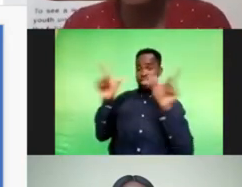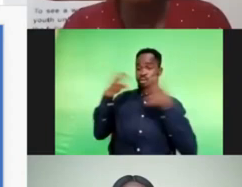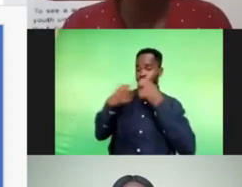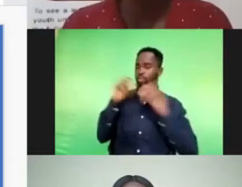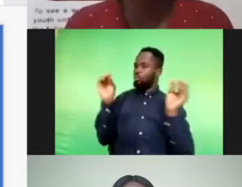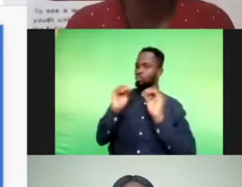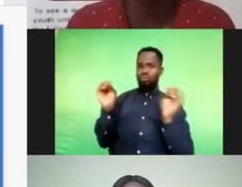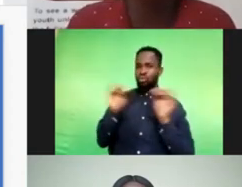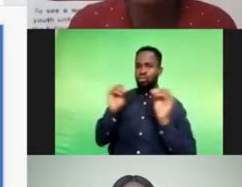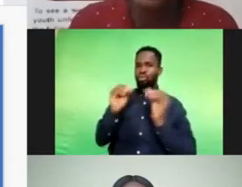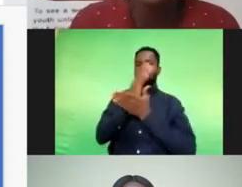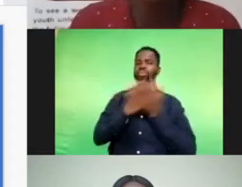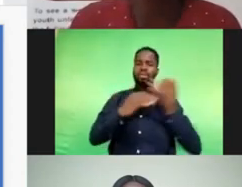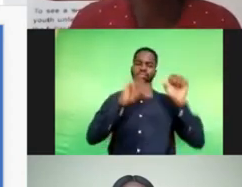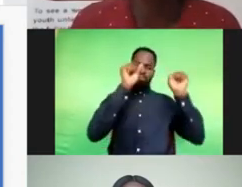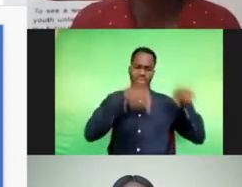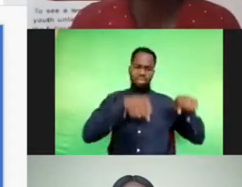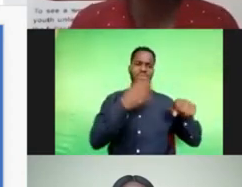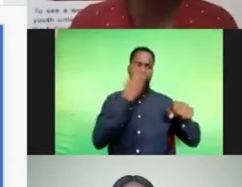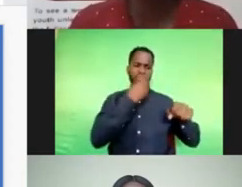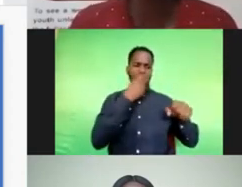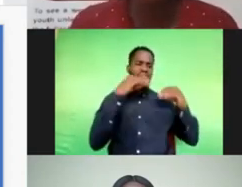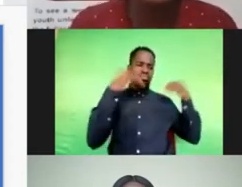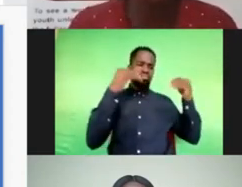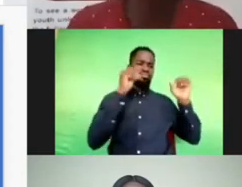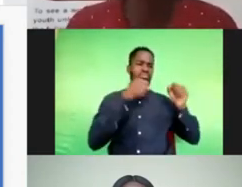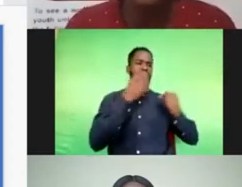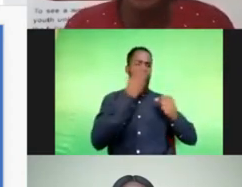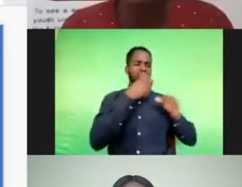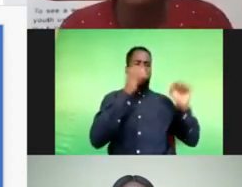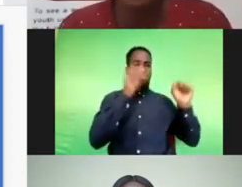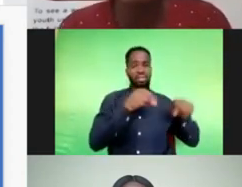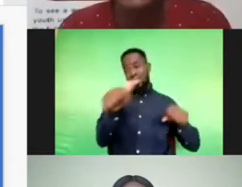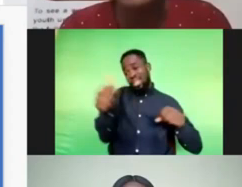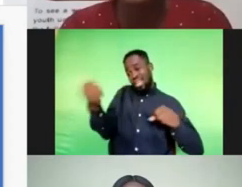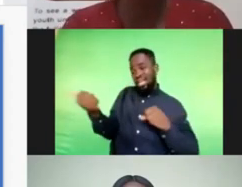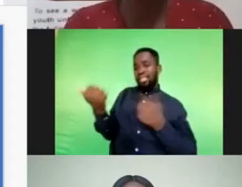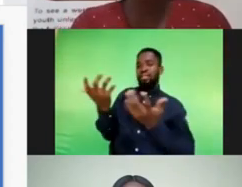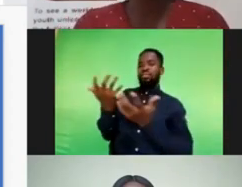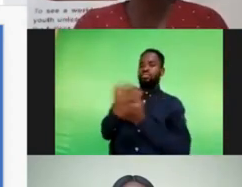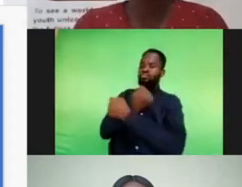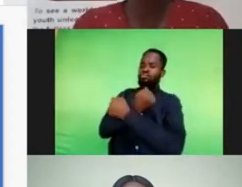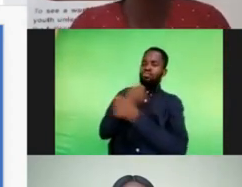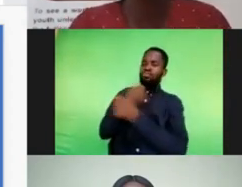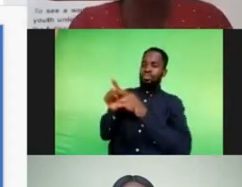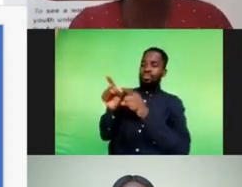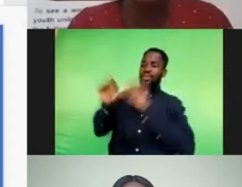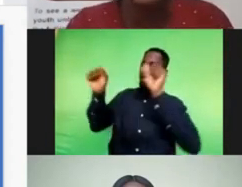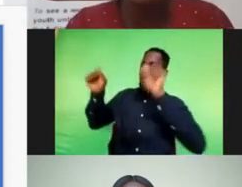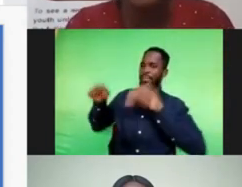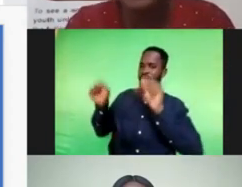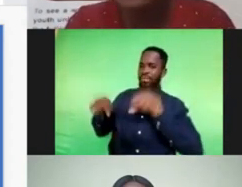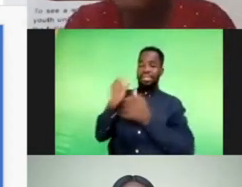are verbal, some with mild verbal abilities, and others with low verbal abilities. Others are